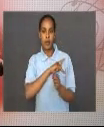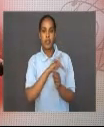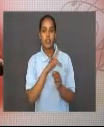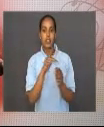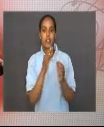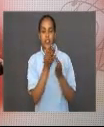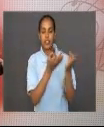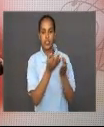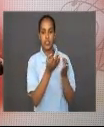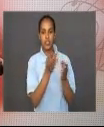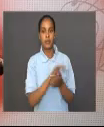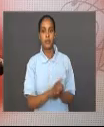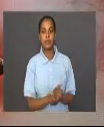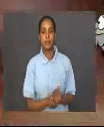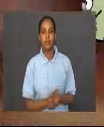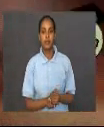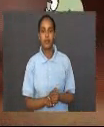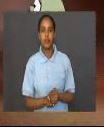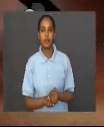definition.